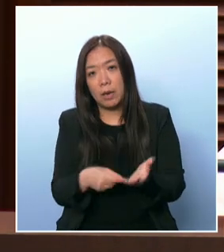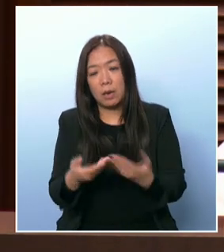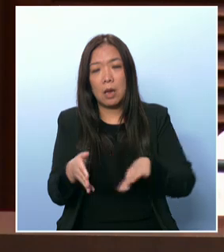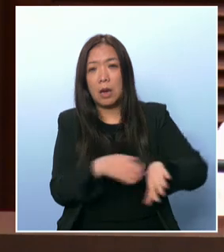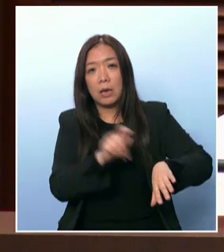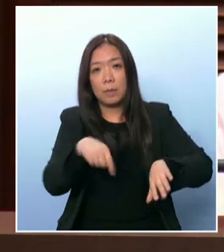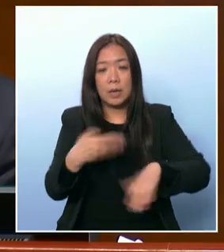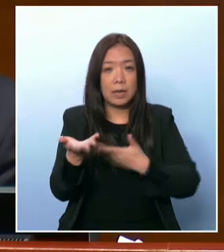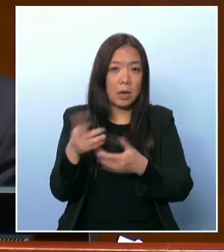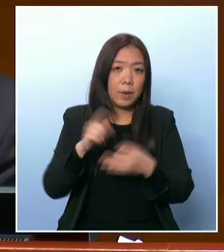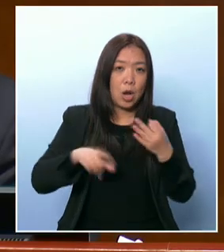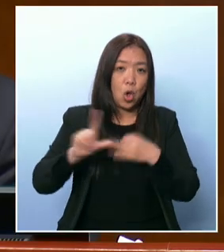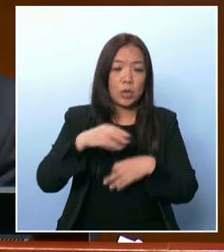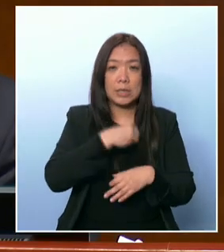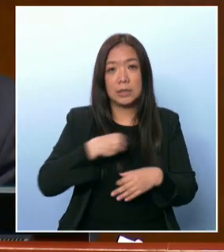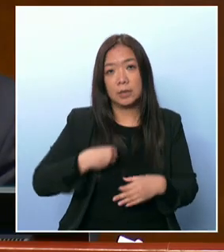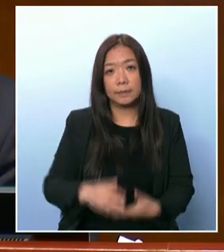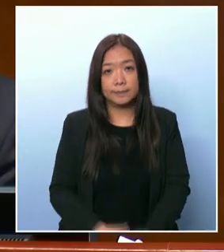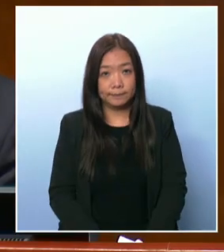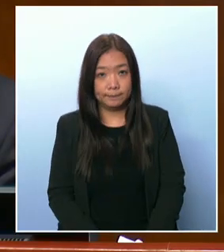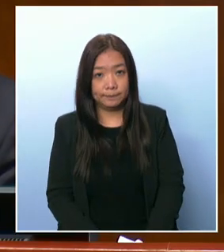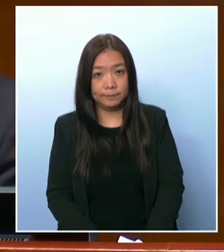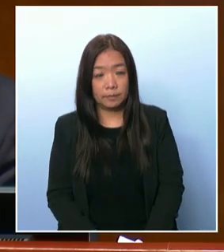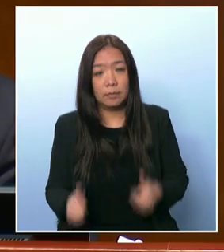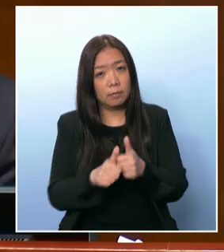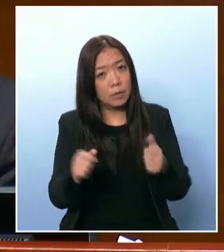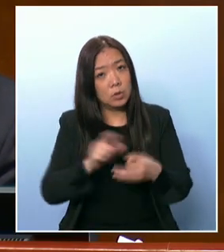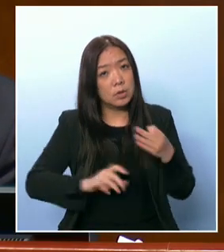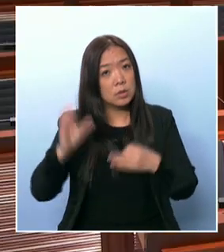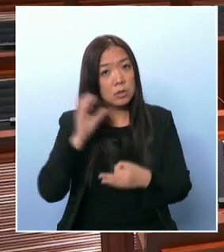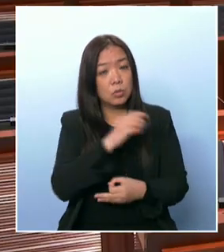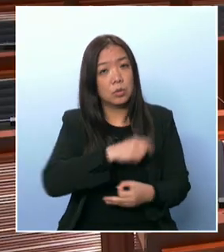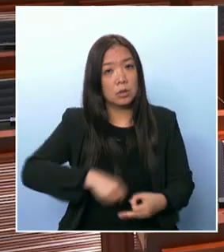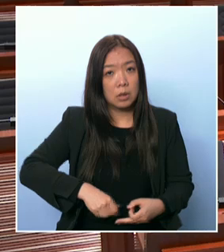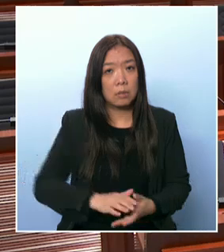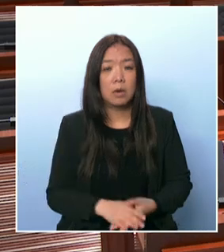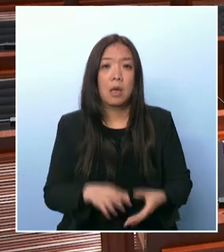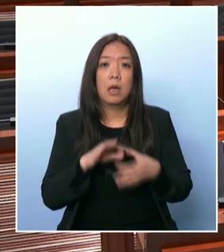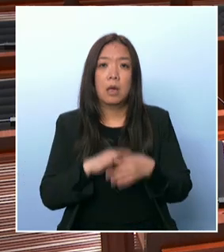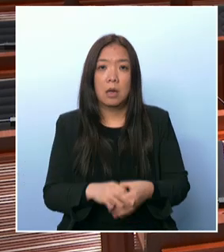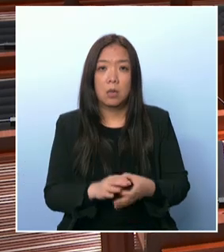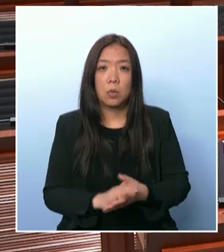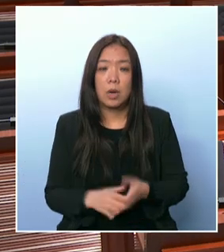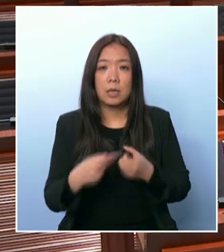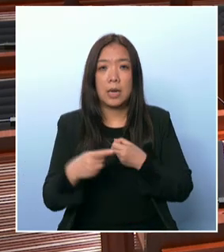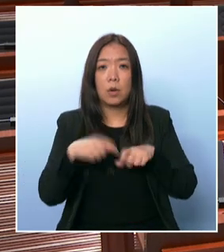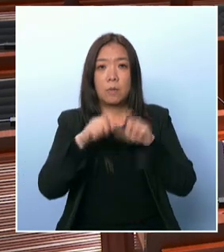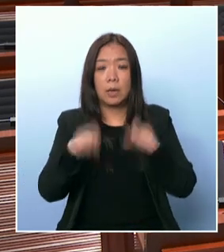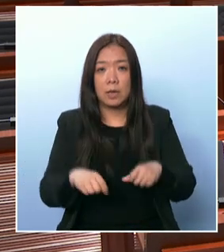We will supplement the data on the expenditure after the meeting, and I will defer the other questions